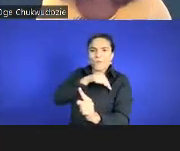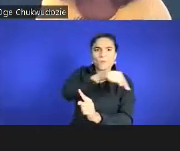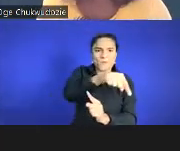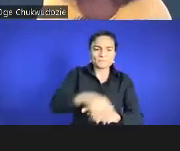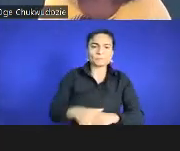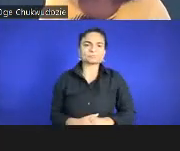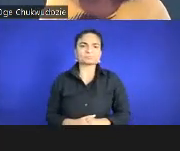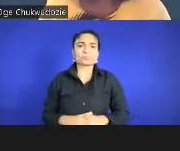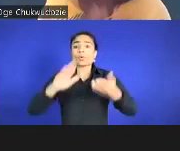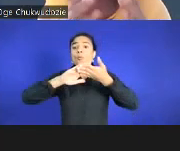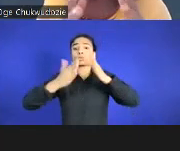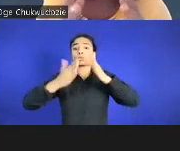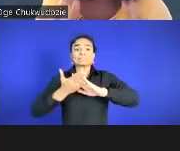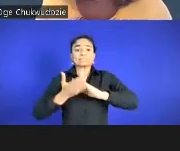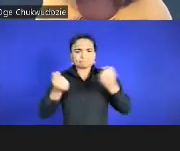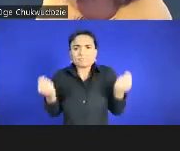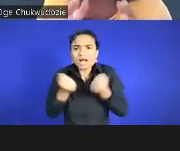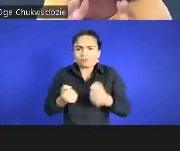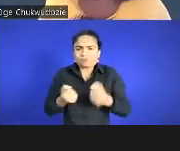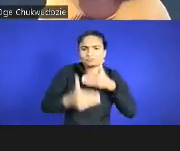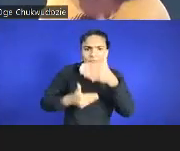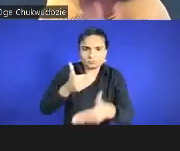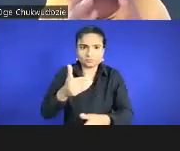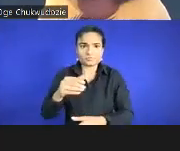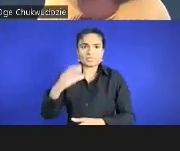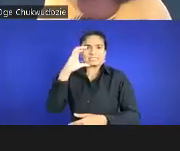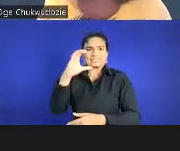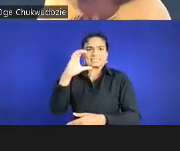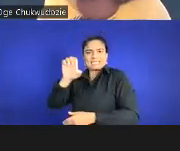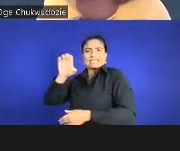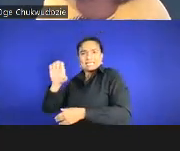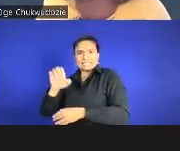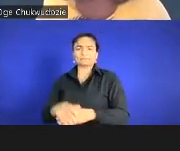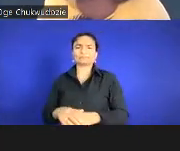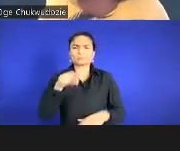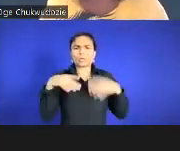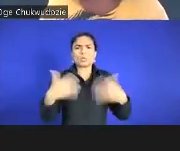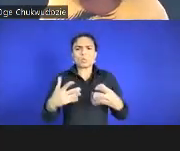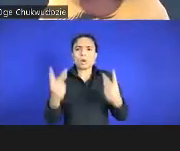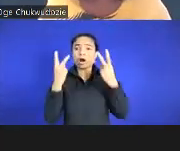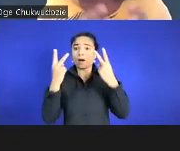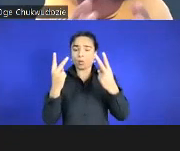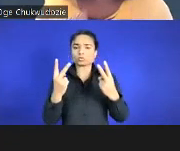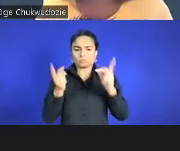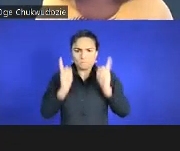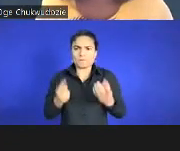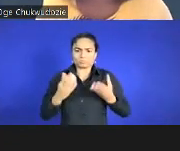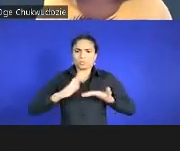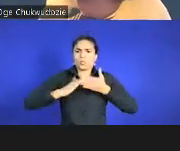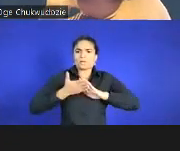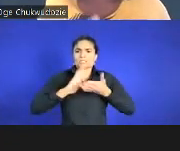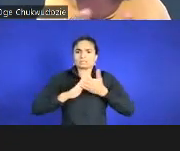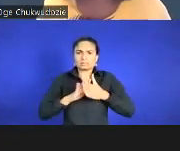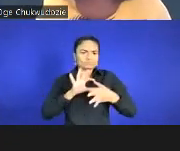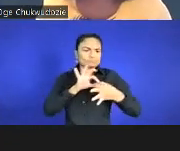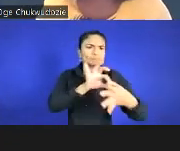going to the community, they are sensitizing the staff around complaints and feedback mechanism. Partners,